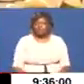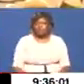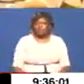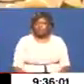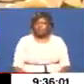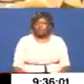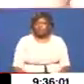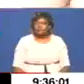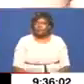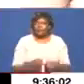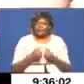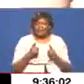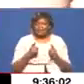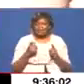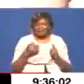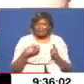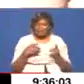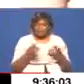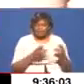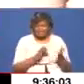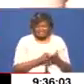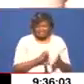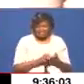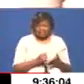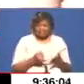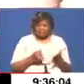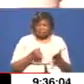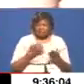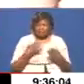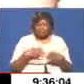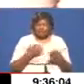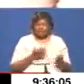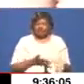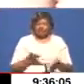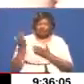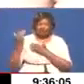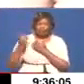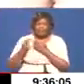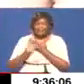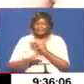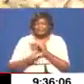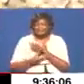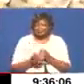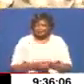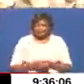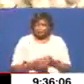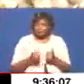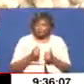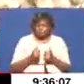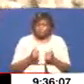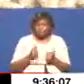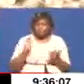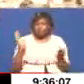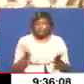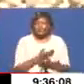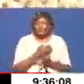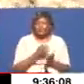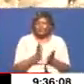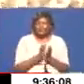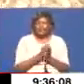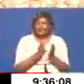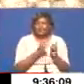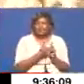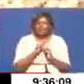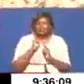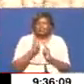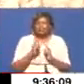However, there are concerns that traders buying the grain are exporting it to neighboring countries, which is depleting stocks, hence a threat to Kenya's food